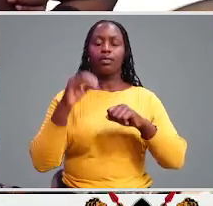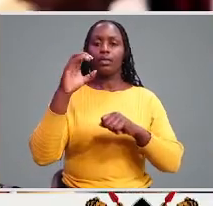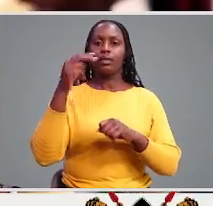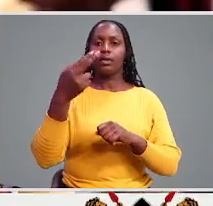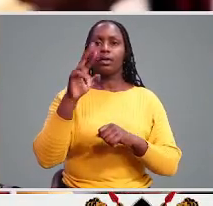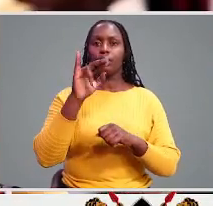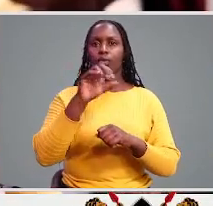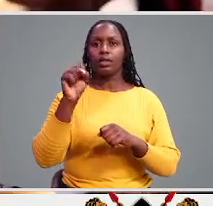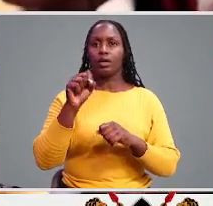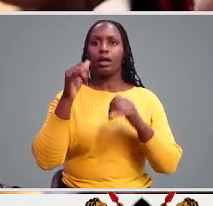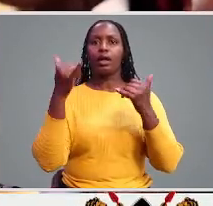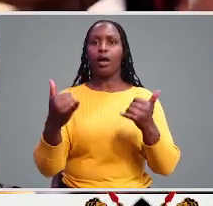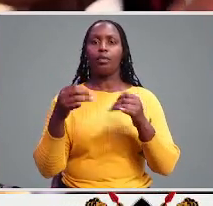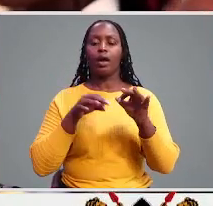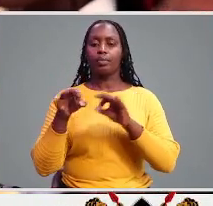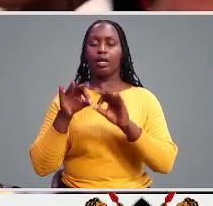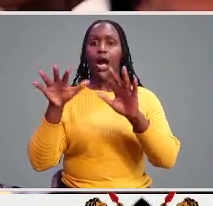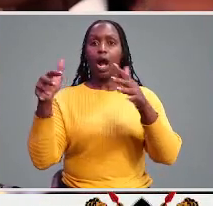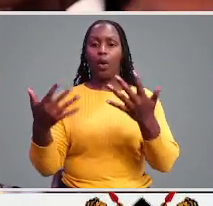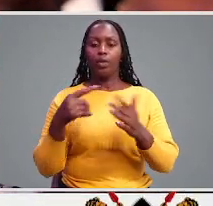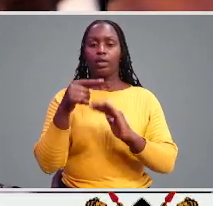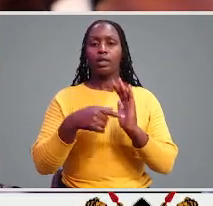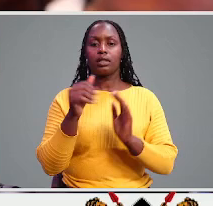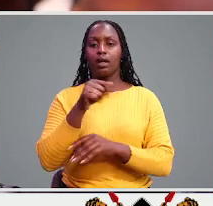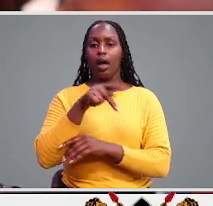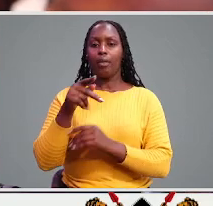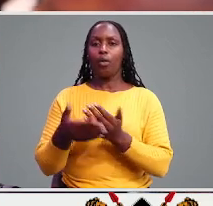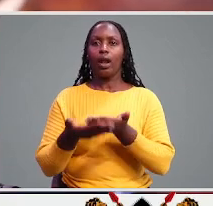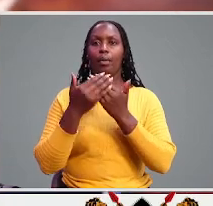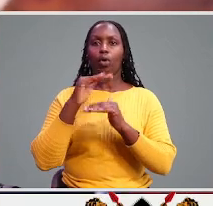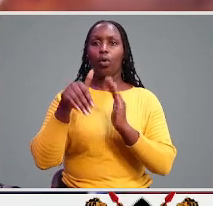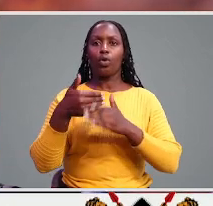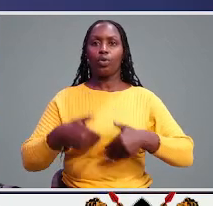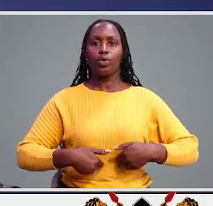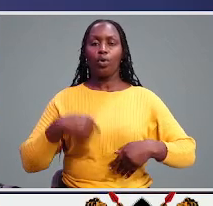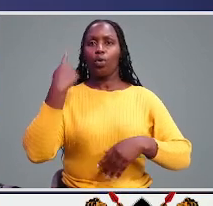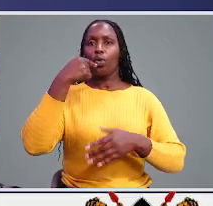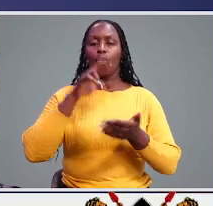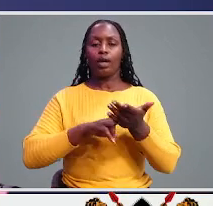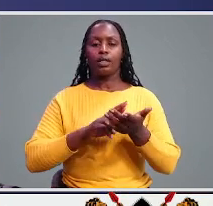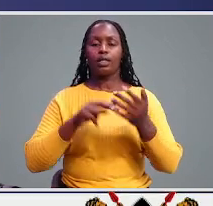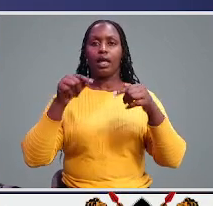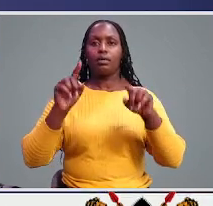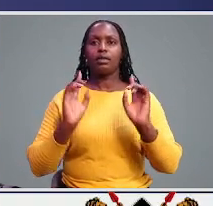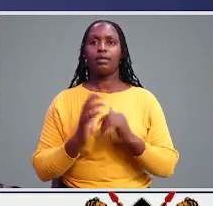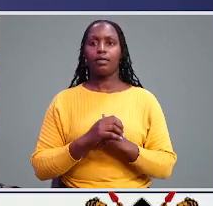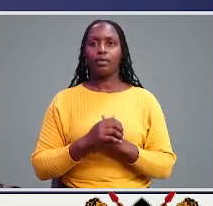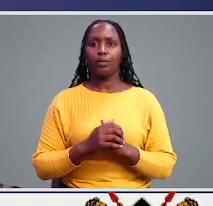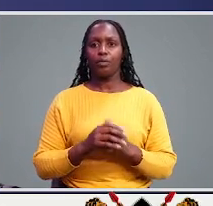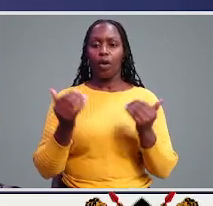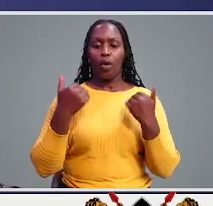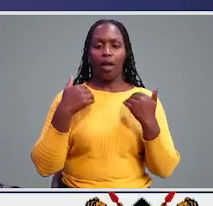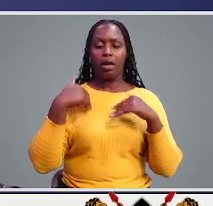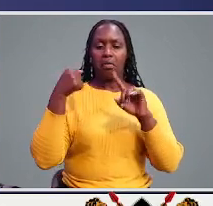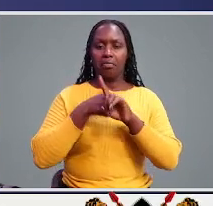Mwasia amebainisha jinsi apu ya YEA itamnufaisha kijana yote atakayejisajili. Number one, you have the webinars for you,